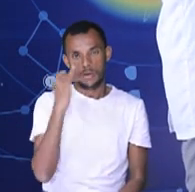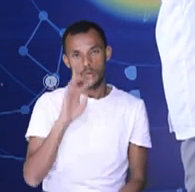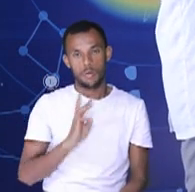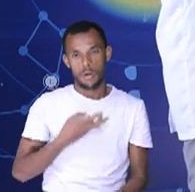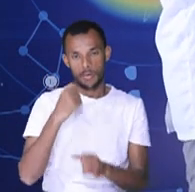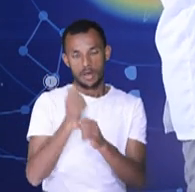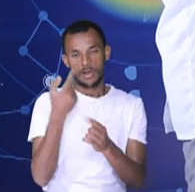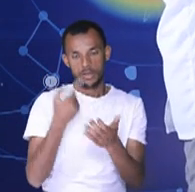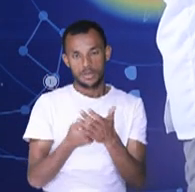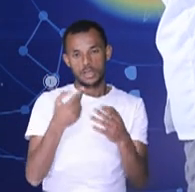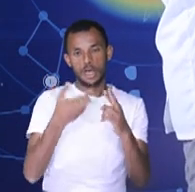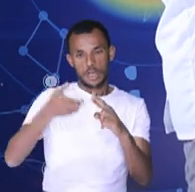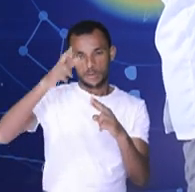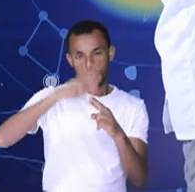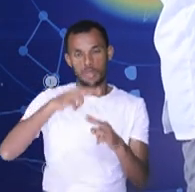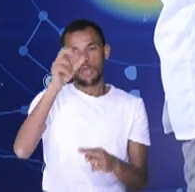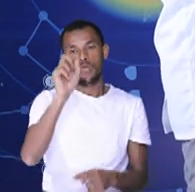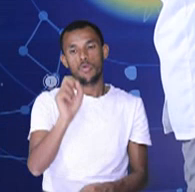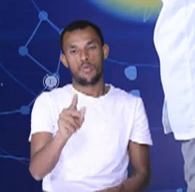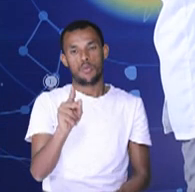we make it this reciprocal, Theorem